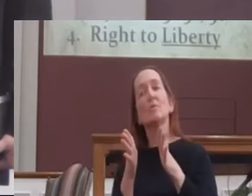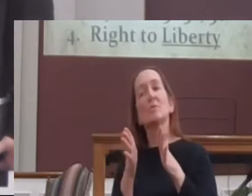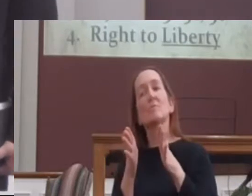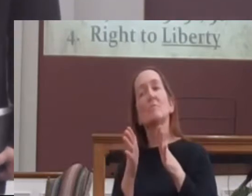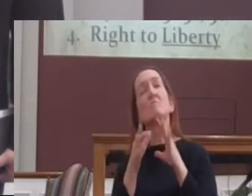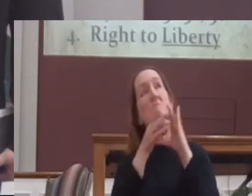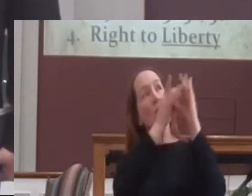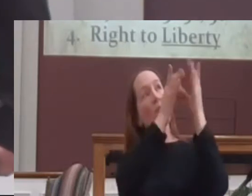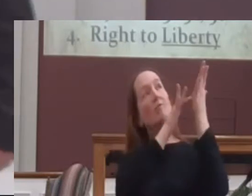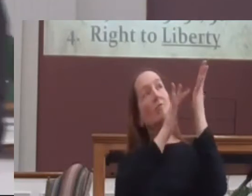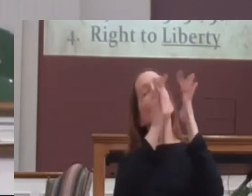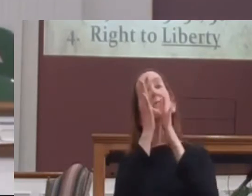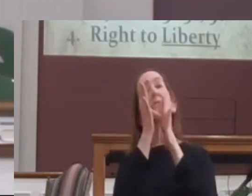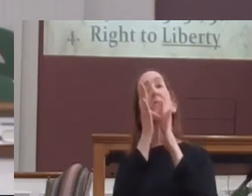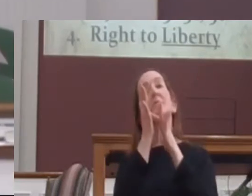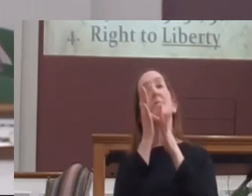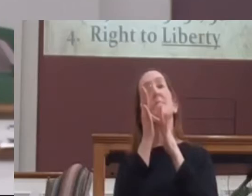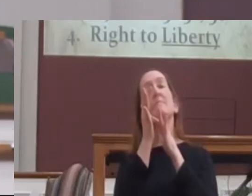Jesus.